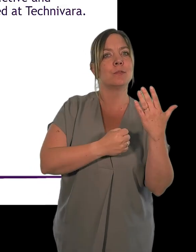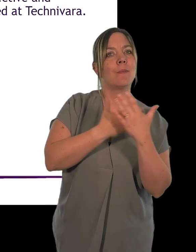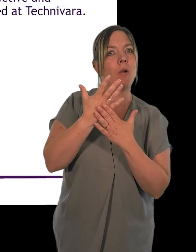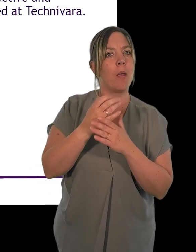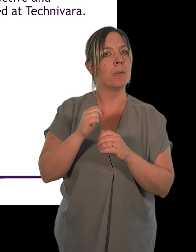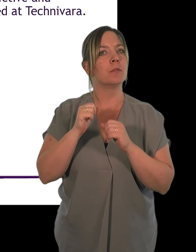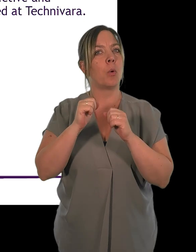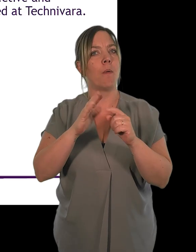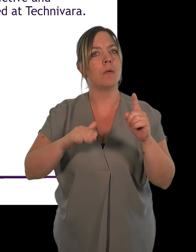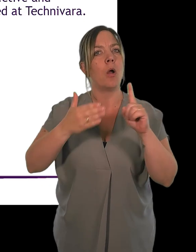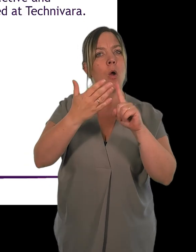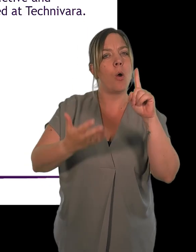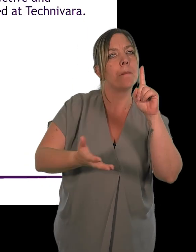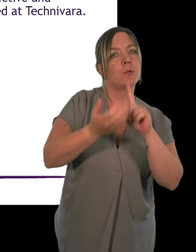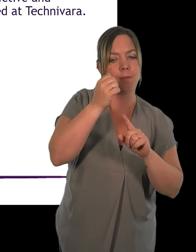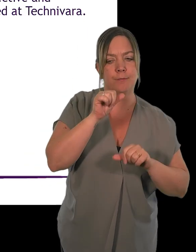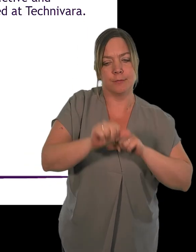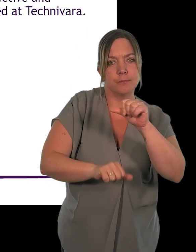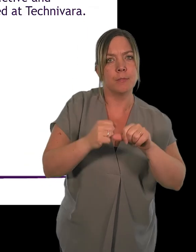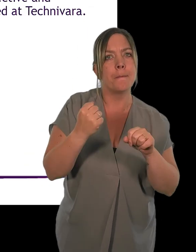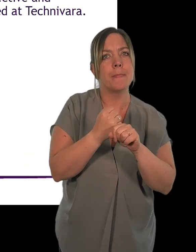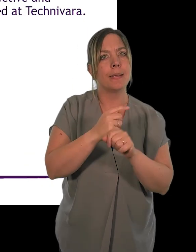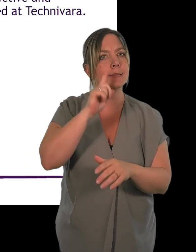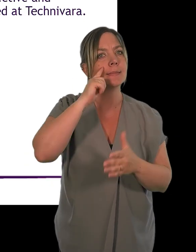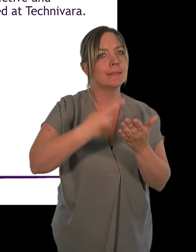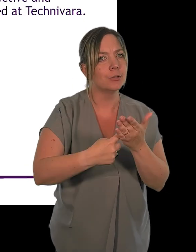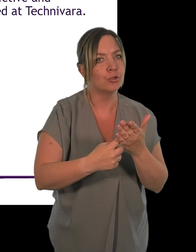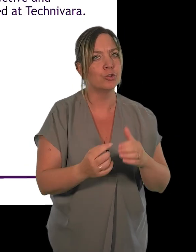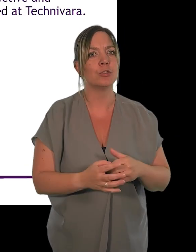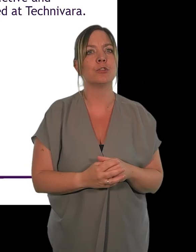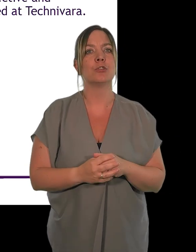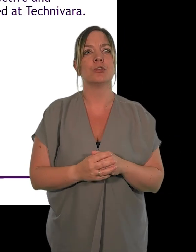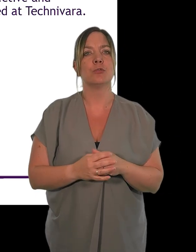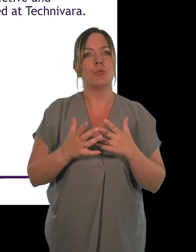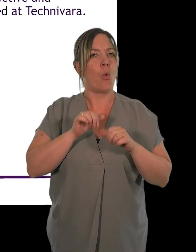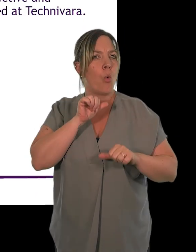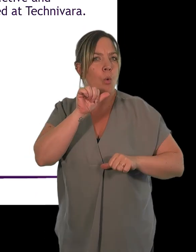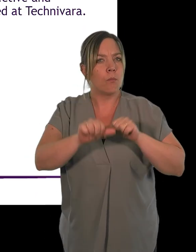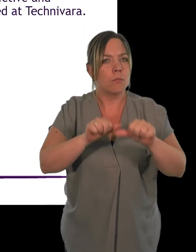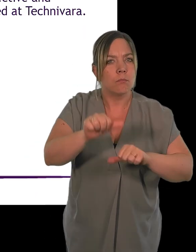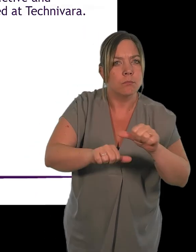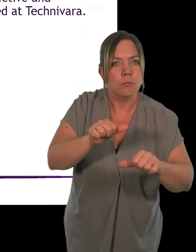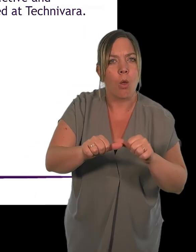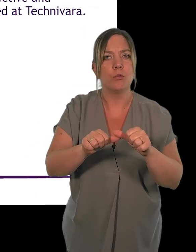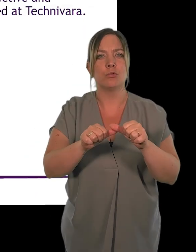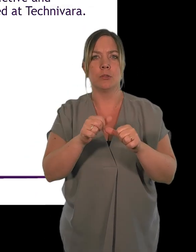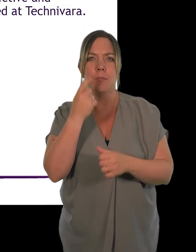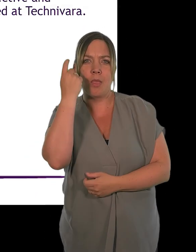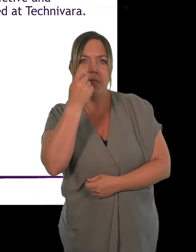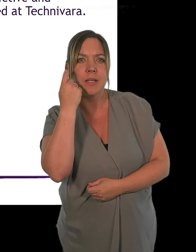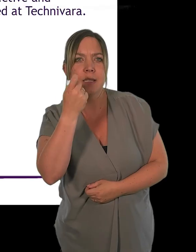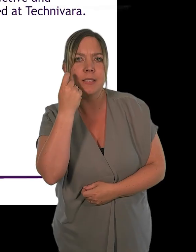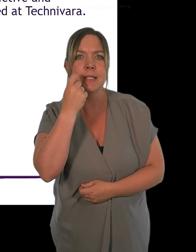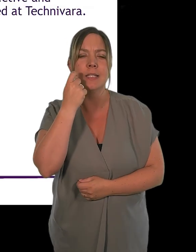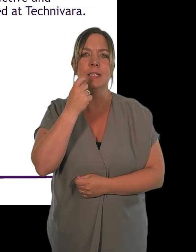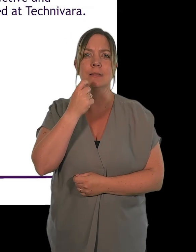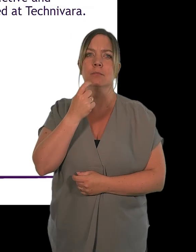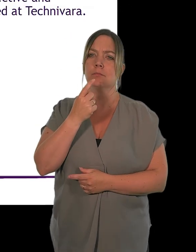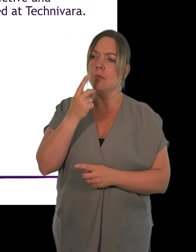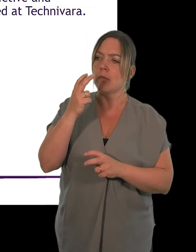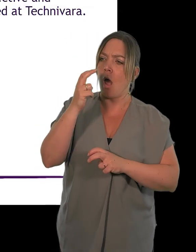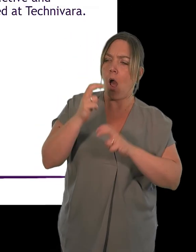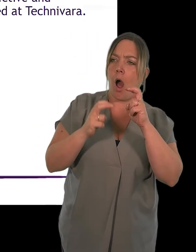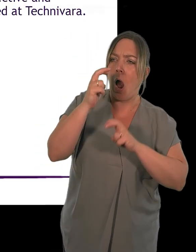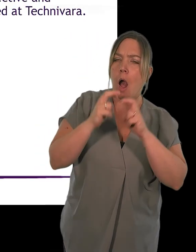development of objective decision-making, rational thinking and well-reasoned